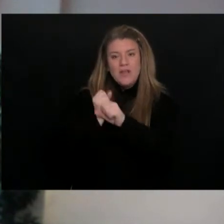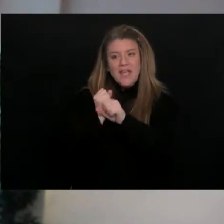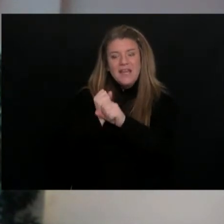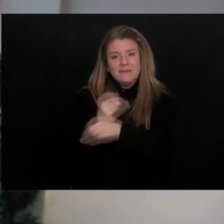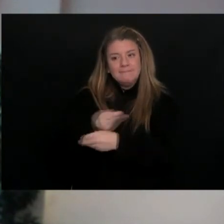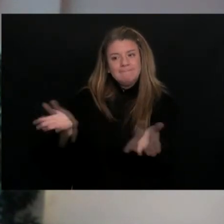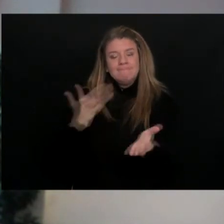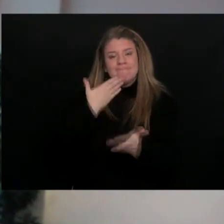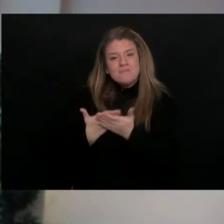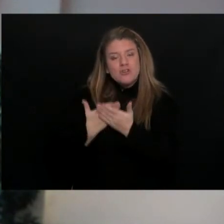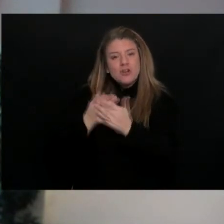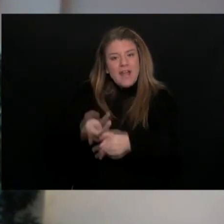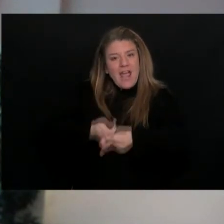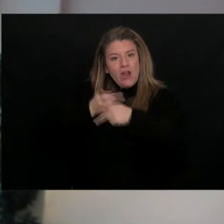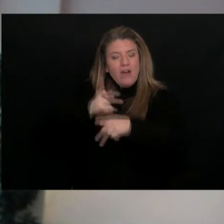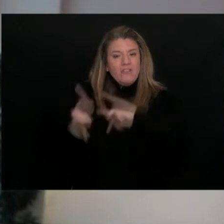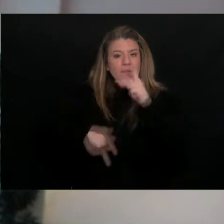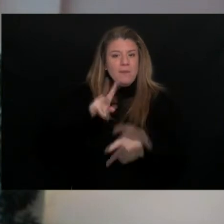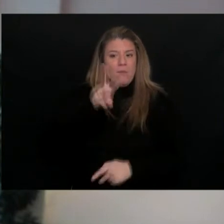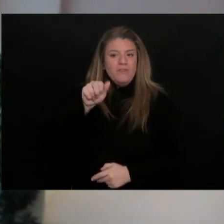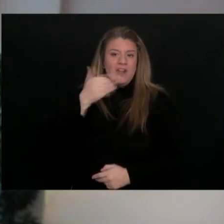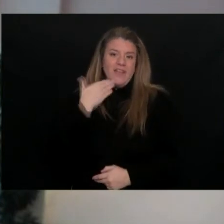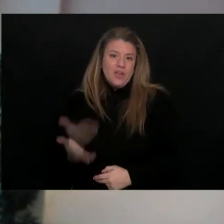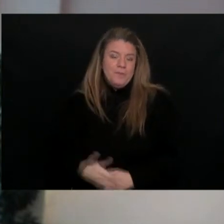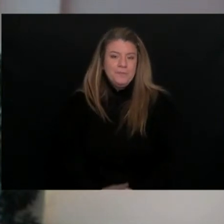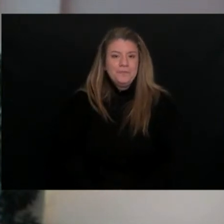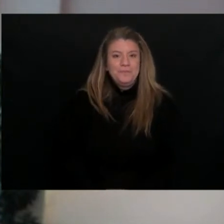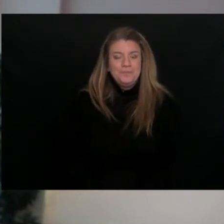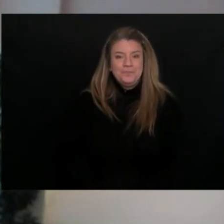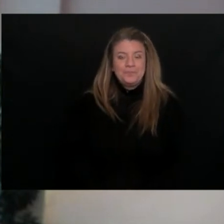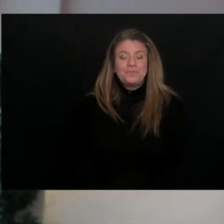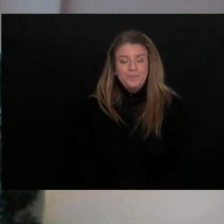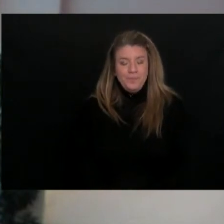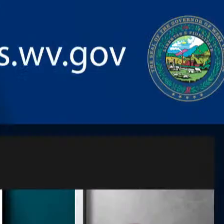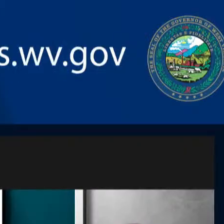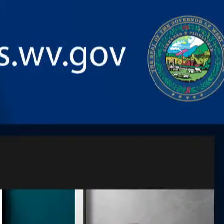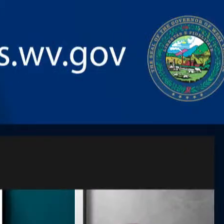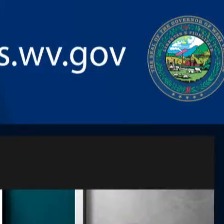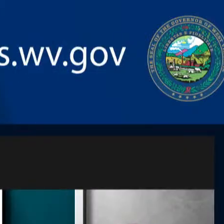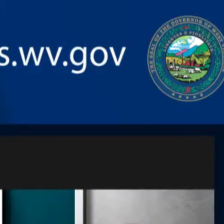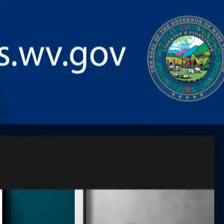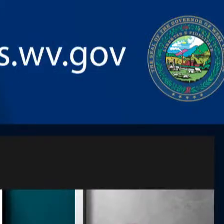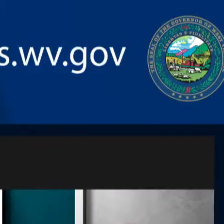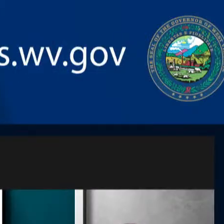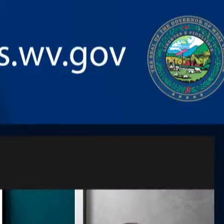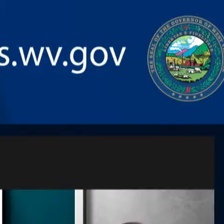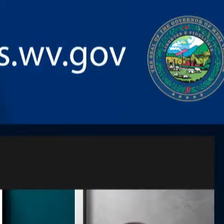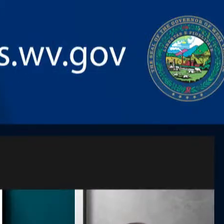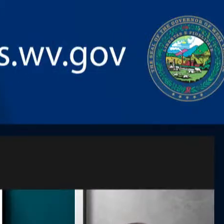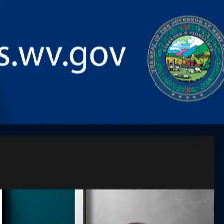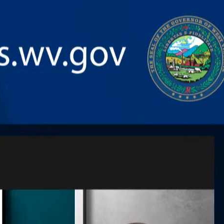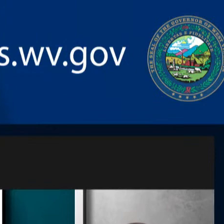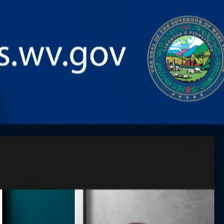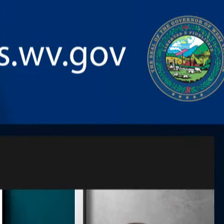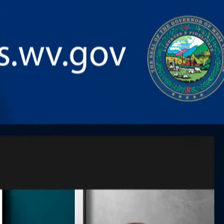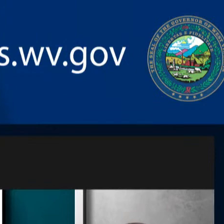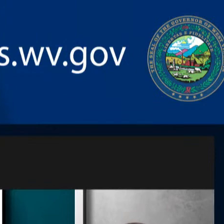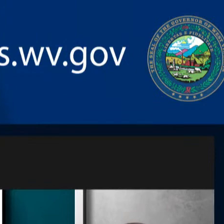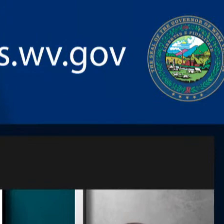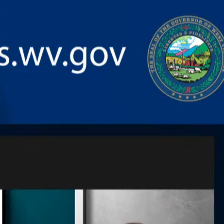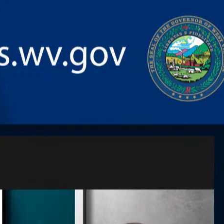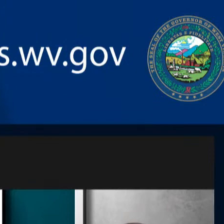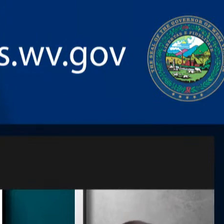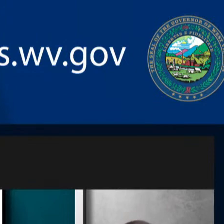to everybody in West Virginia who needs it. Thank you. Thank you, Dr. Marsh. We'll now go to Dr. Ayn Amjad, our State Health Officer.